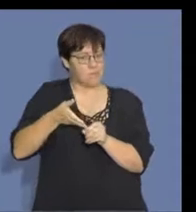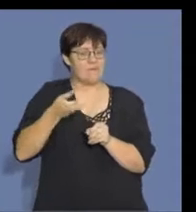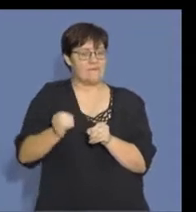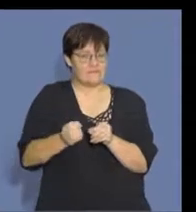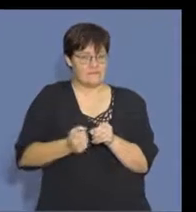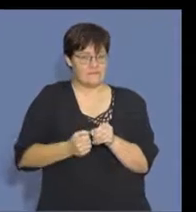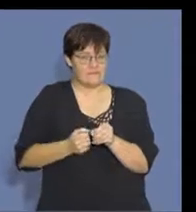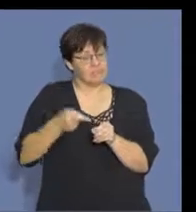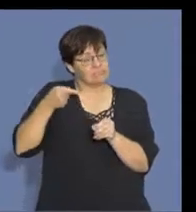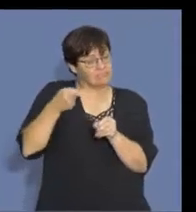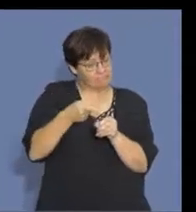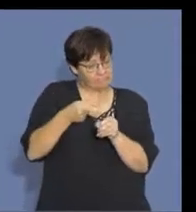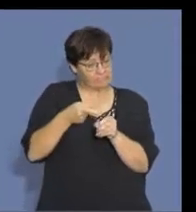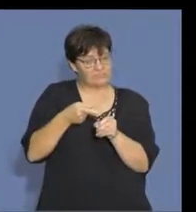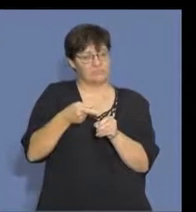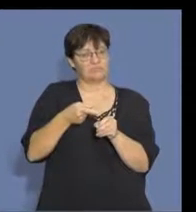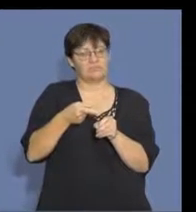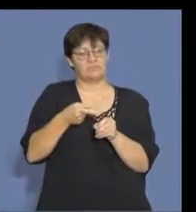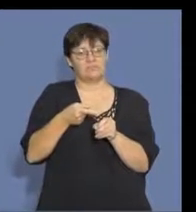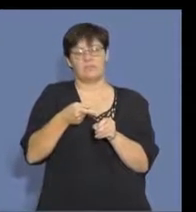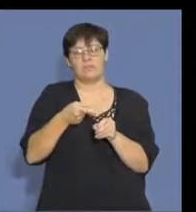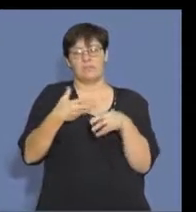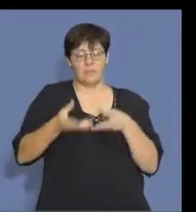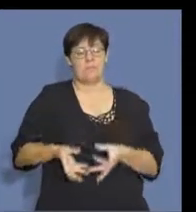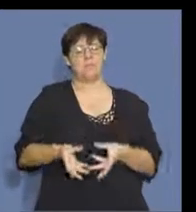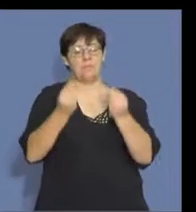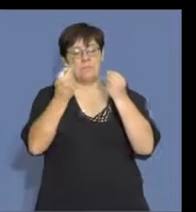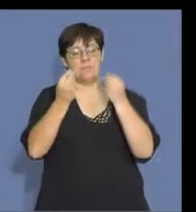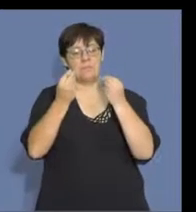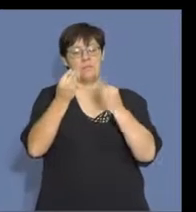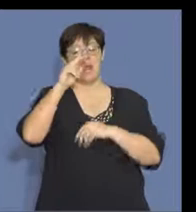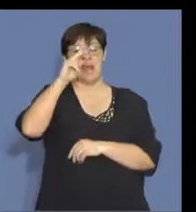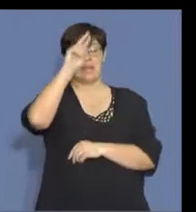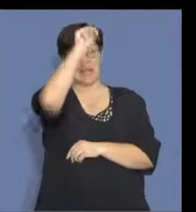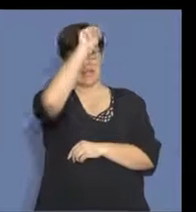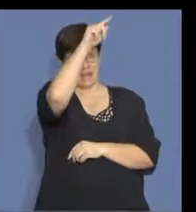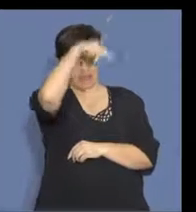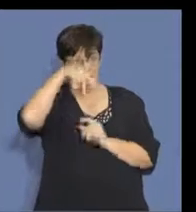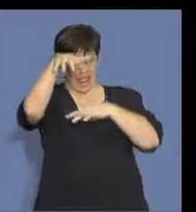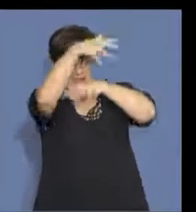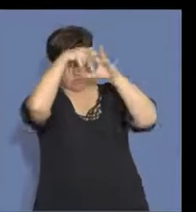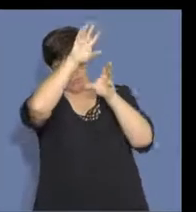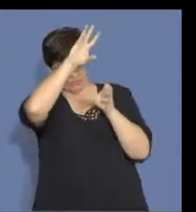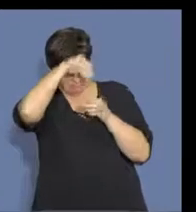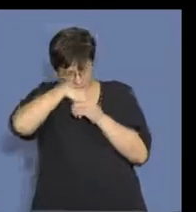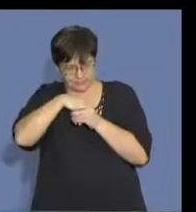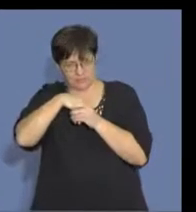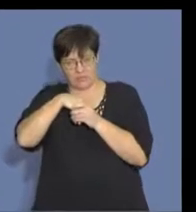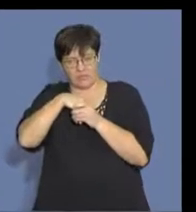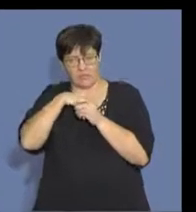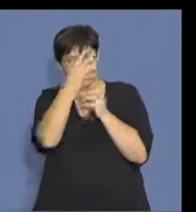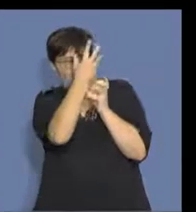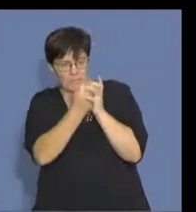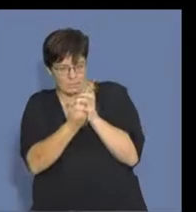bacteria are able to, as I mentioned, take in the nitrogen from the atmosphere as a gas, and they're able